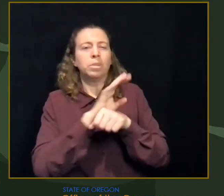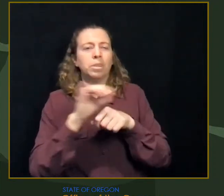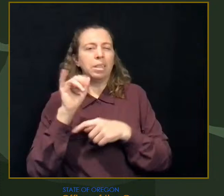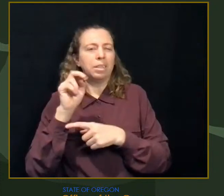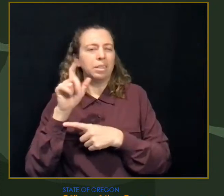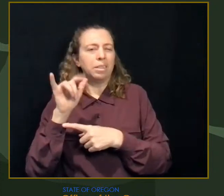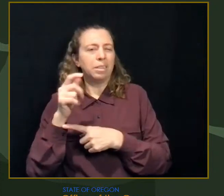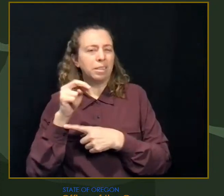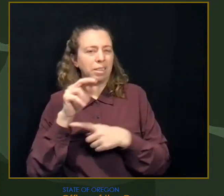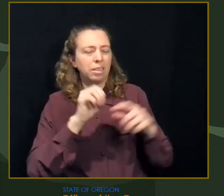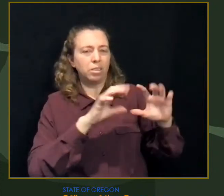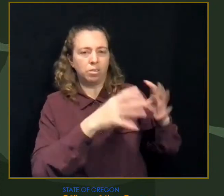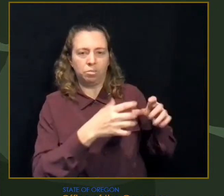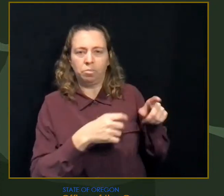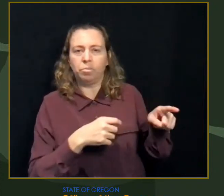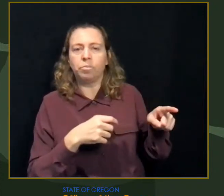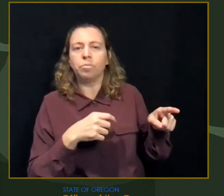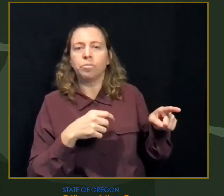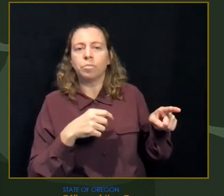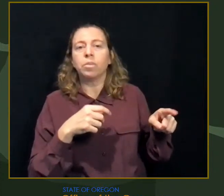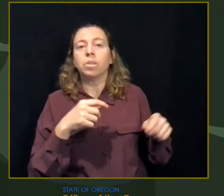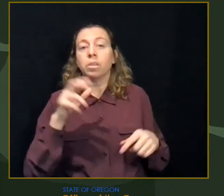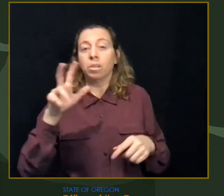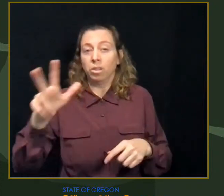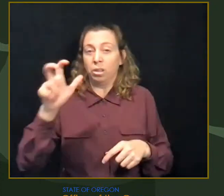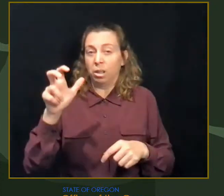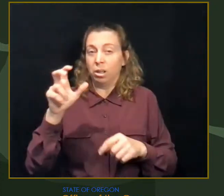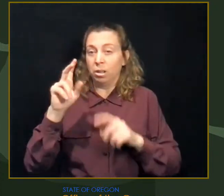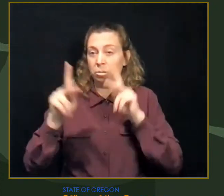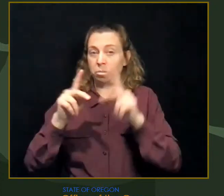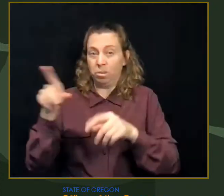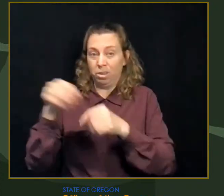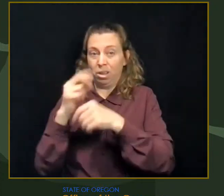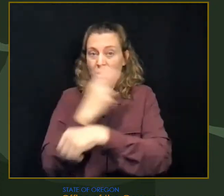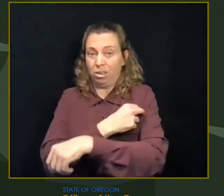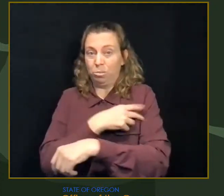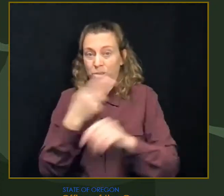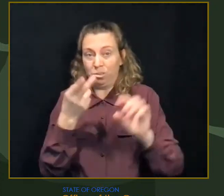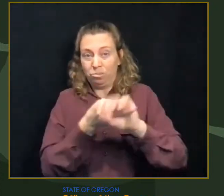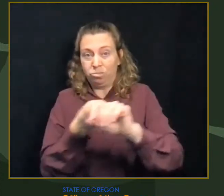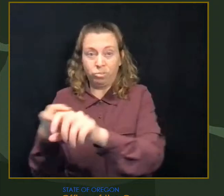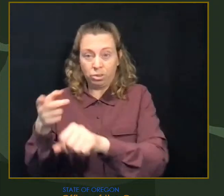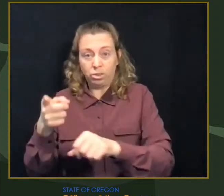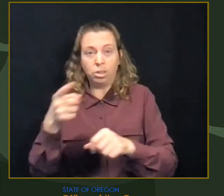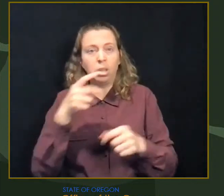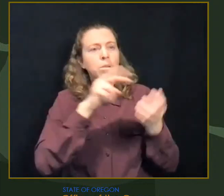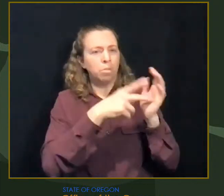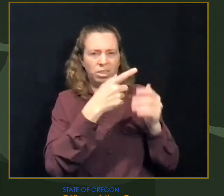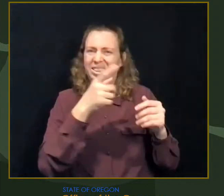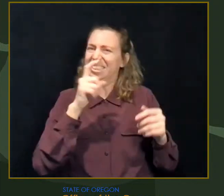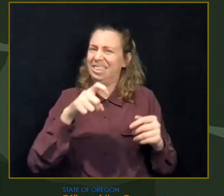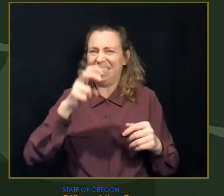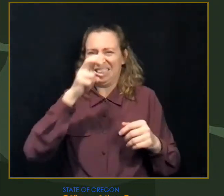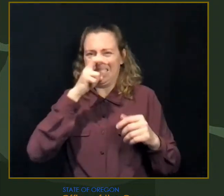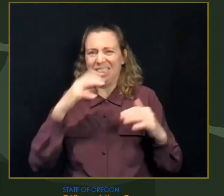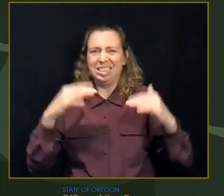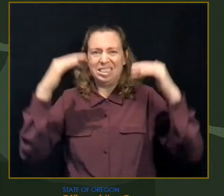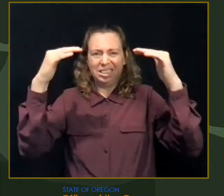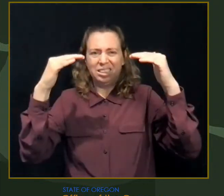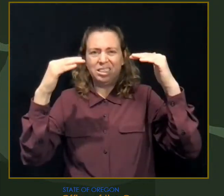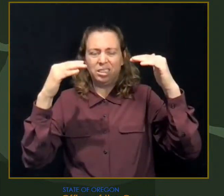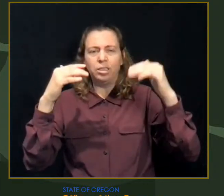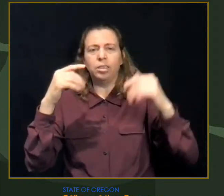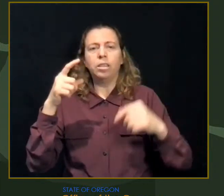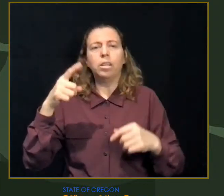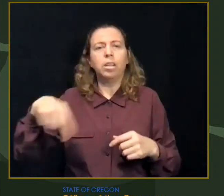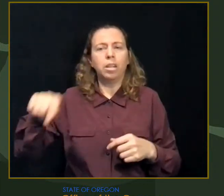the tripwire, and if so, how you came up with that number and why that number. And then second, you mentioned that moving